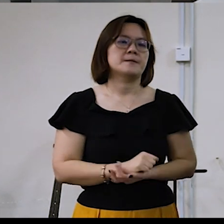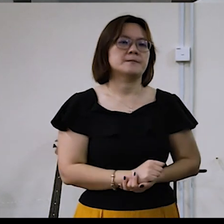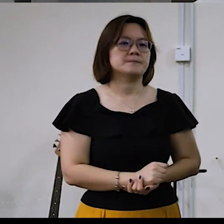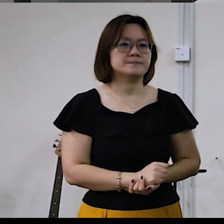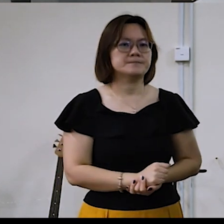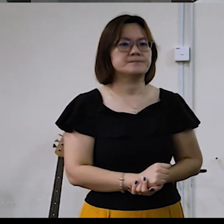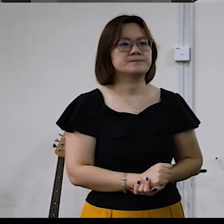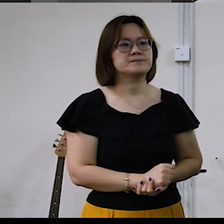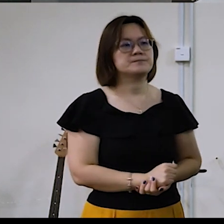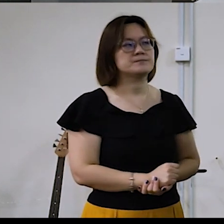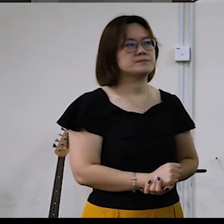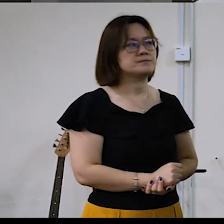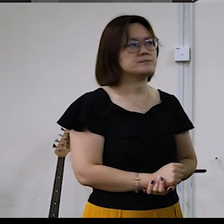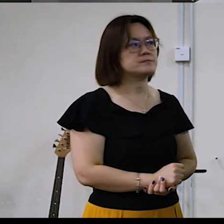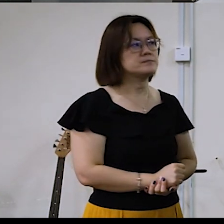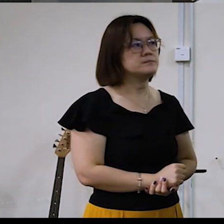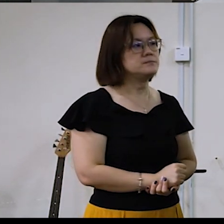will,